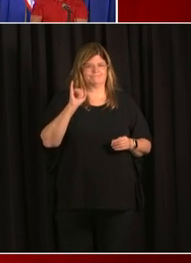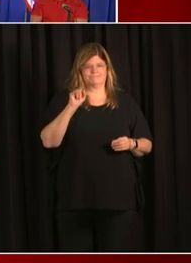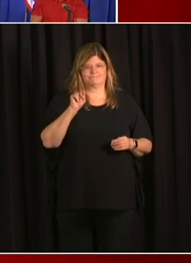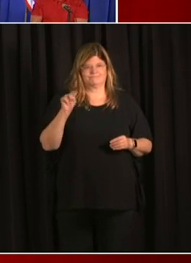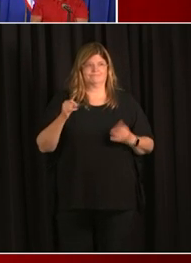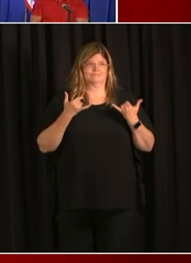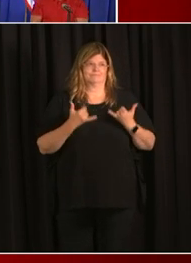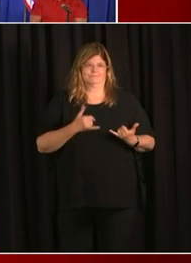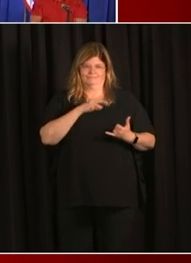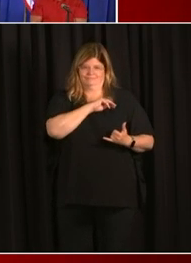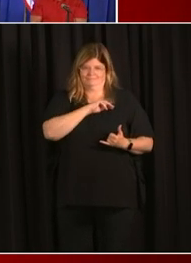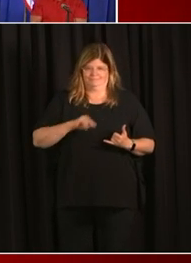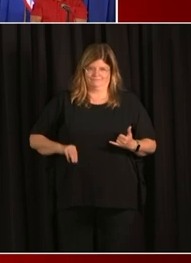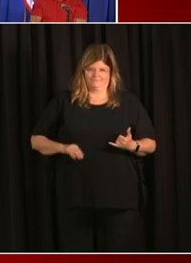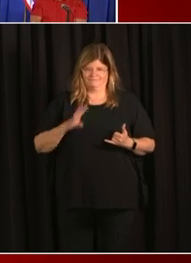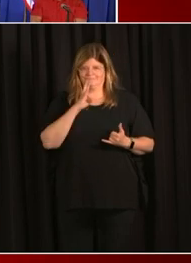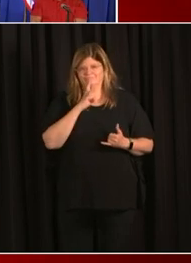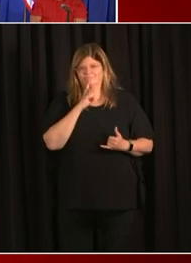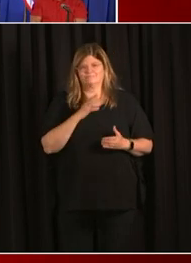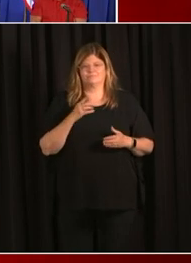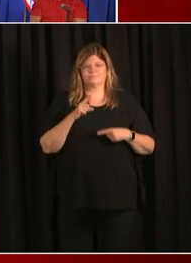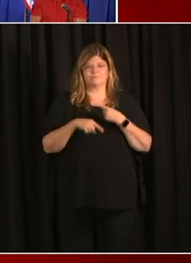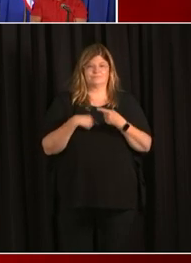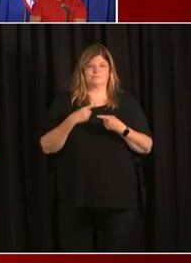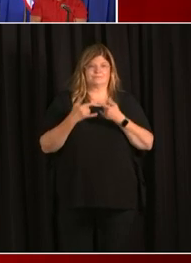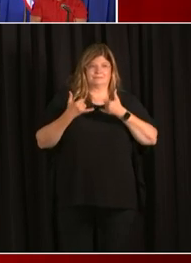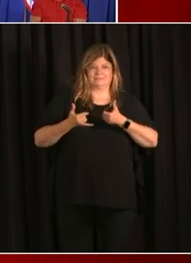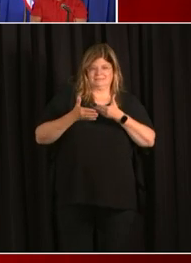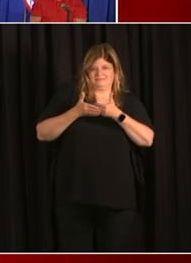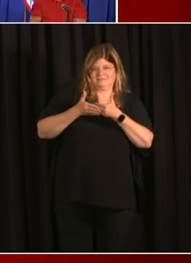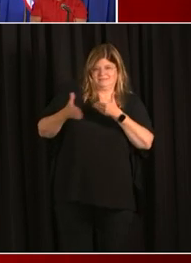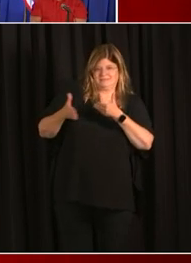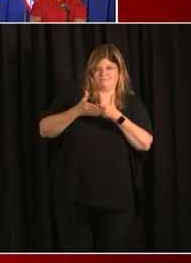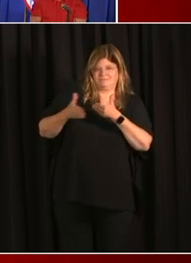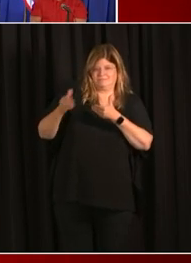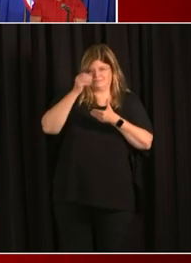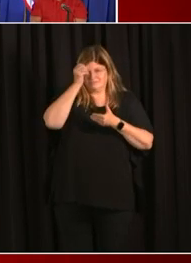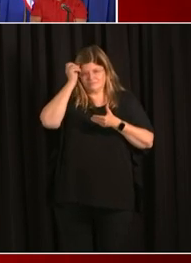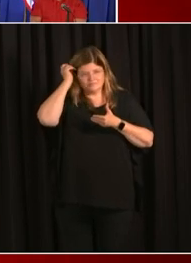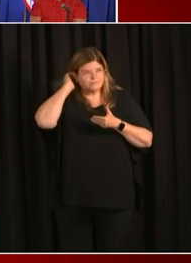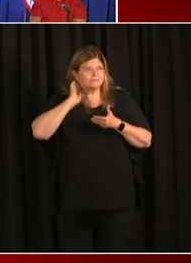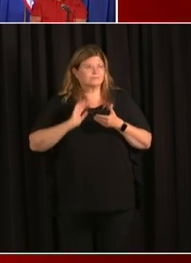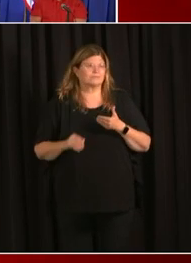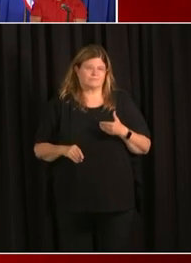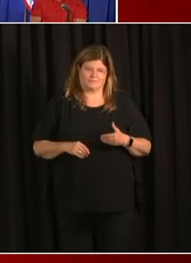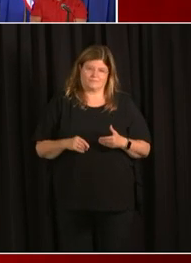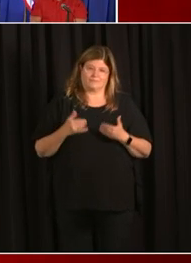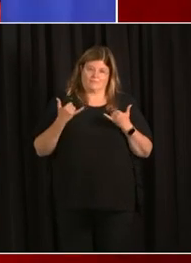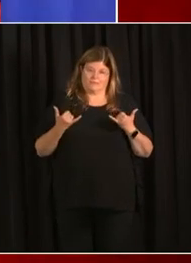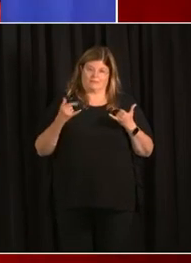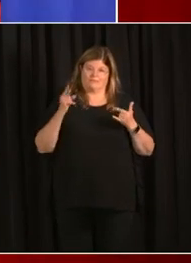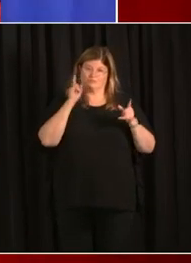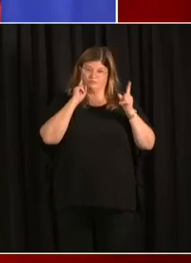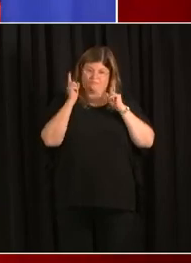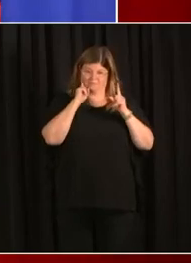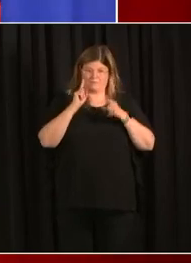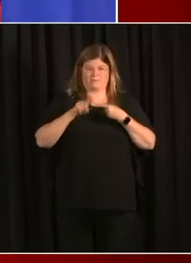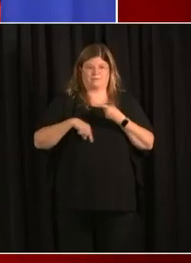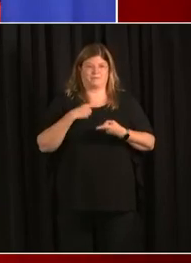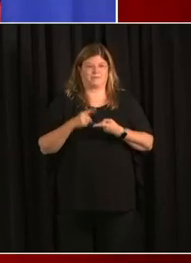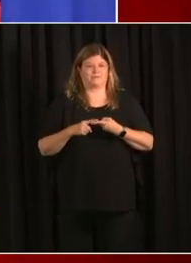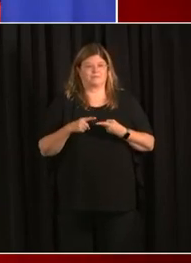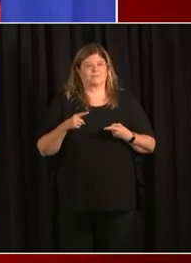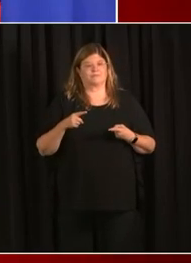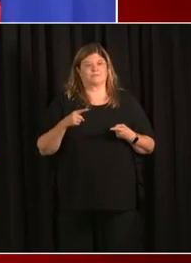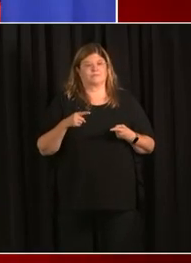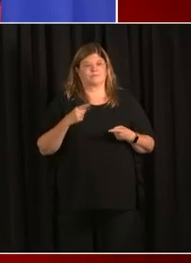bit about the coming days. And you've heard me talk a lot about